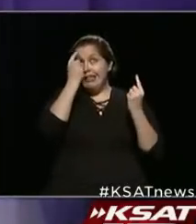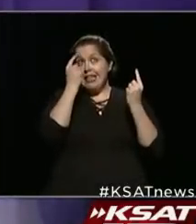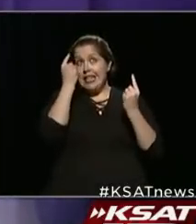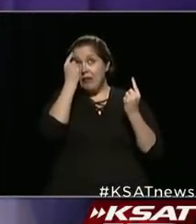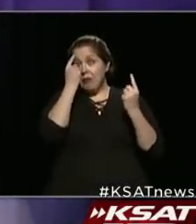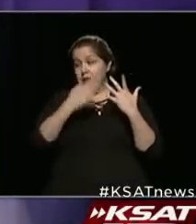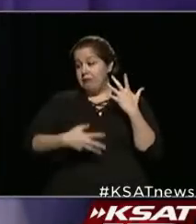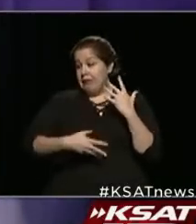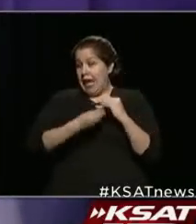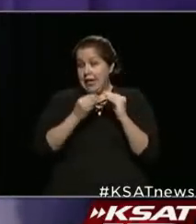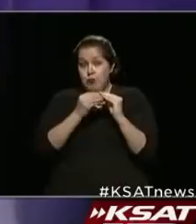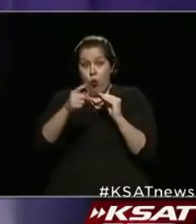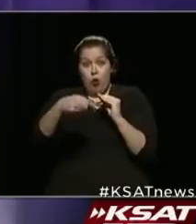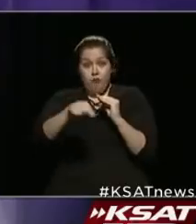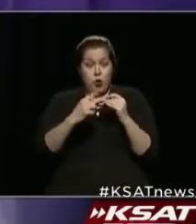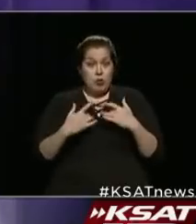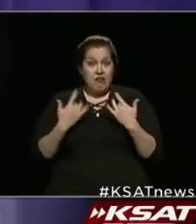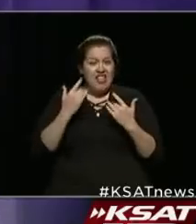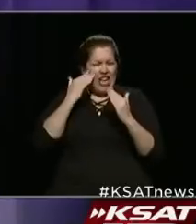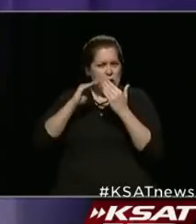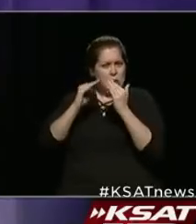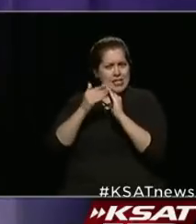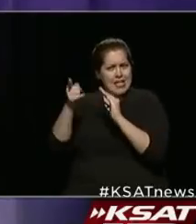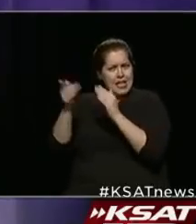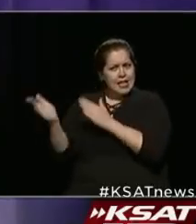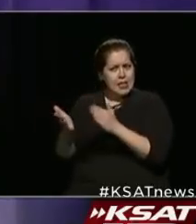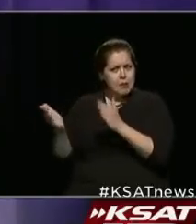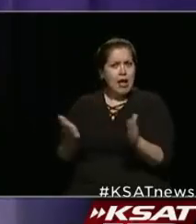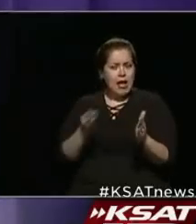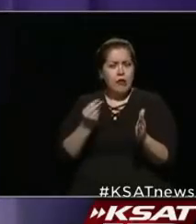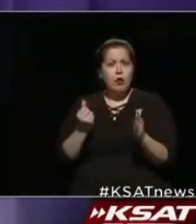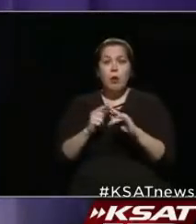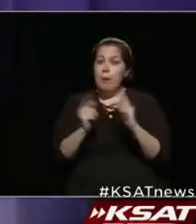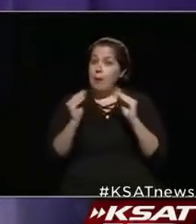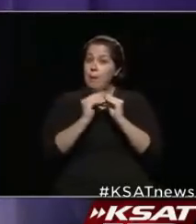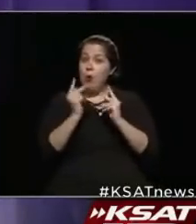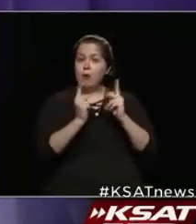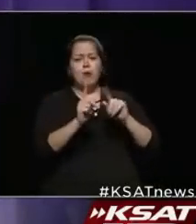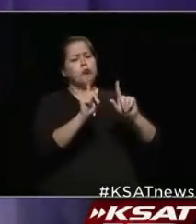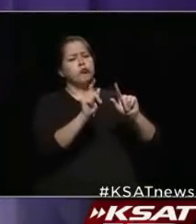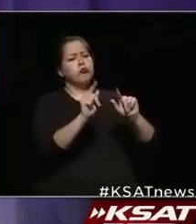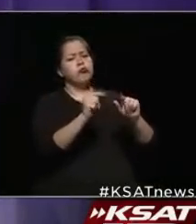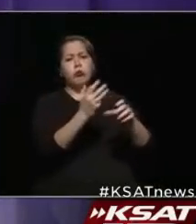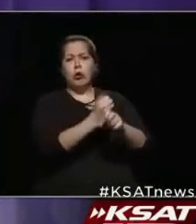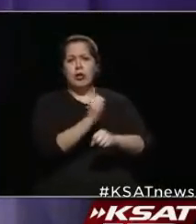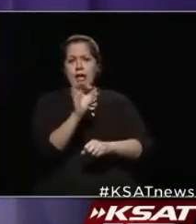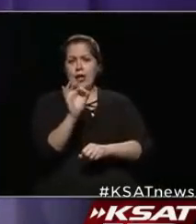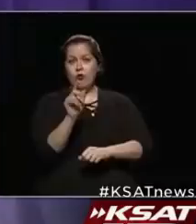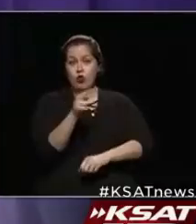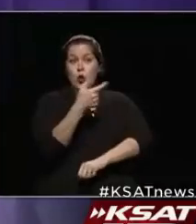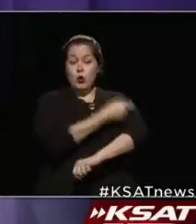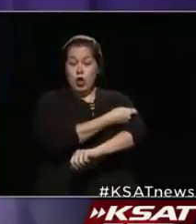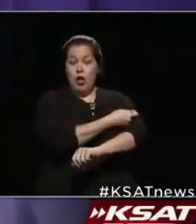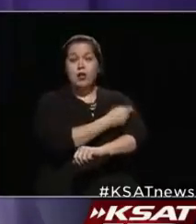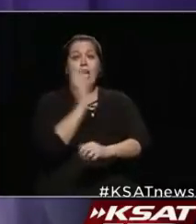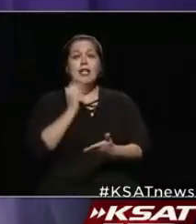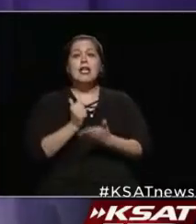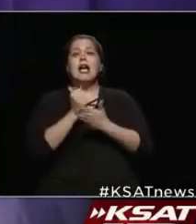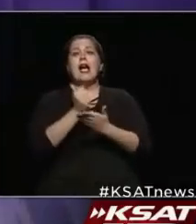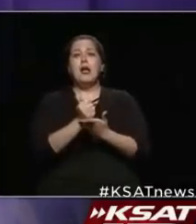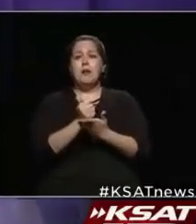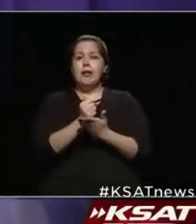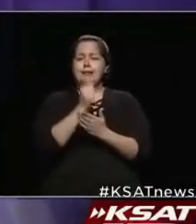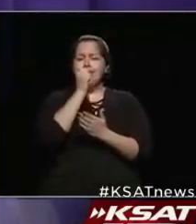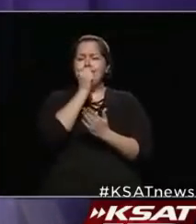having more of those. I know the city's working on some, but the more people that can get that flu shot, it's going to help us get through a very